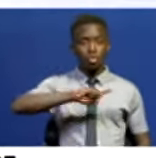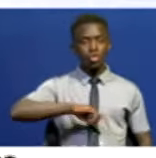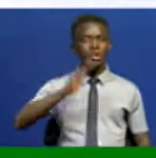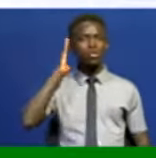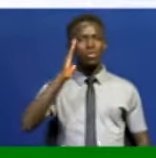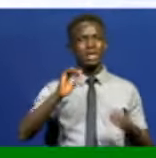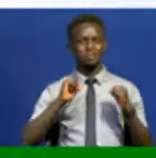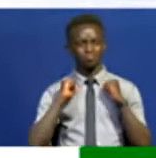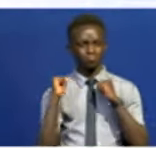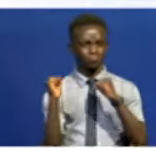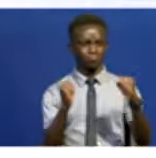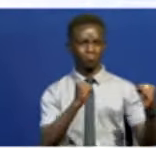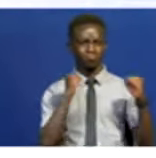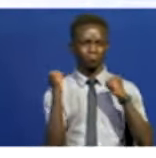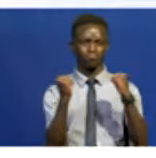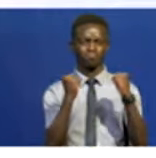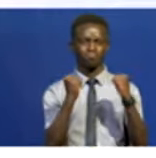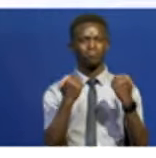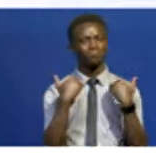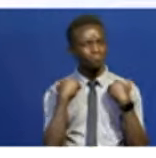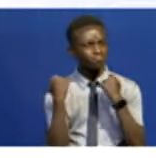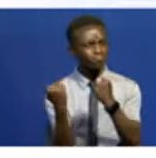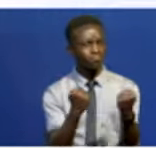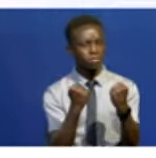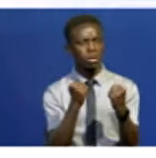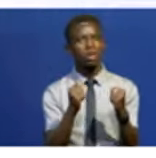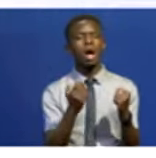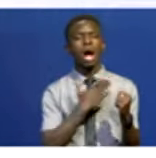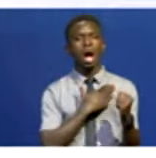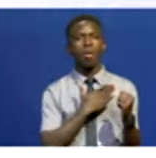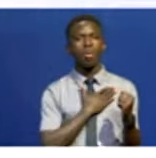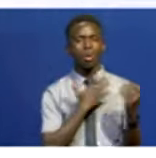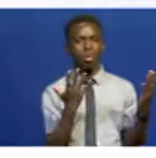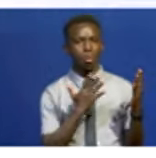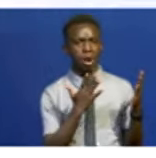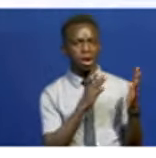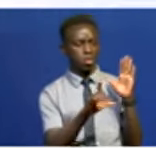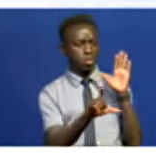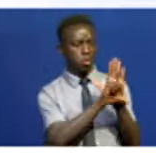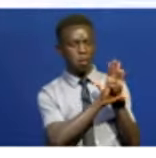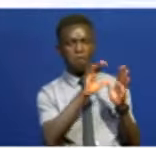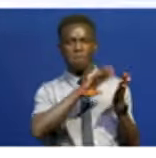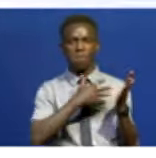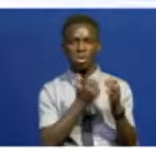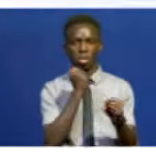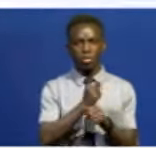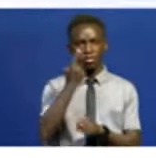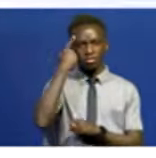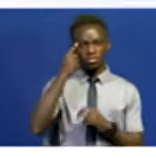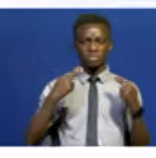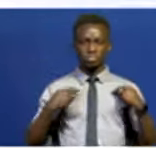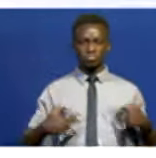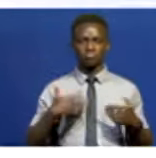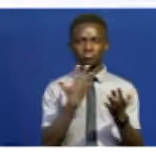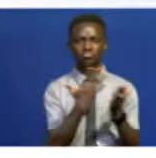you, local regulatory framework for health products and technologies to ensure it